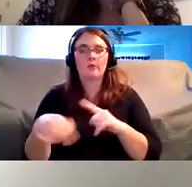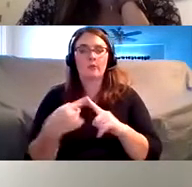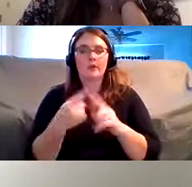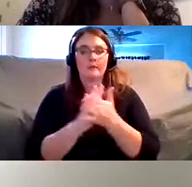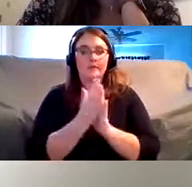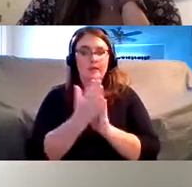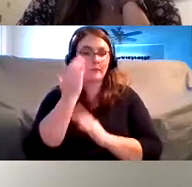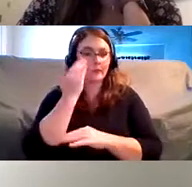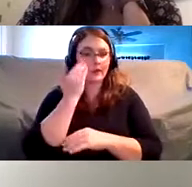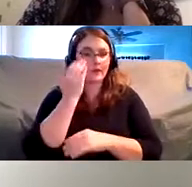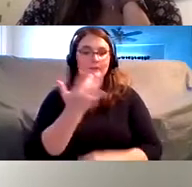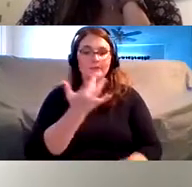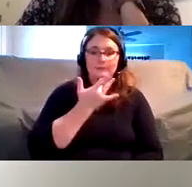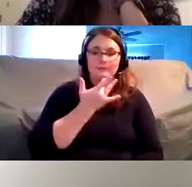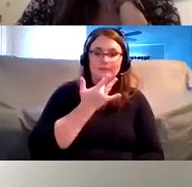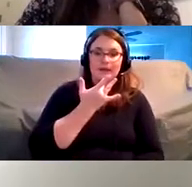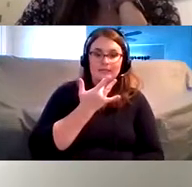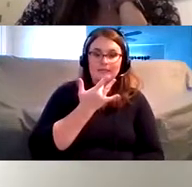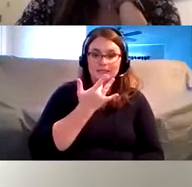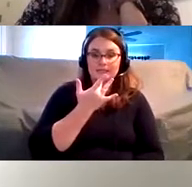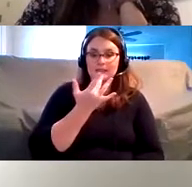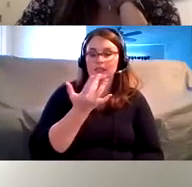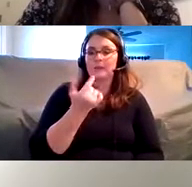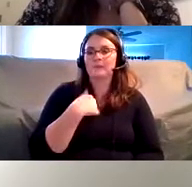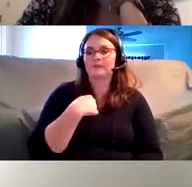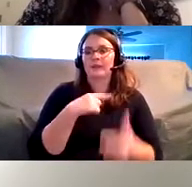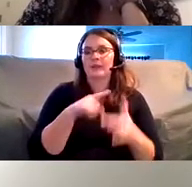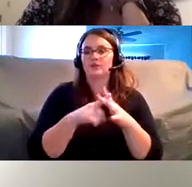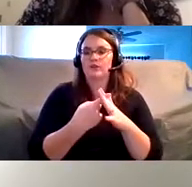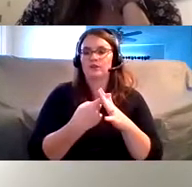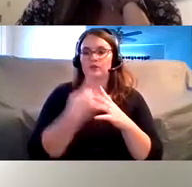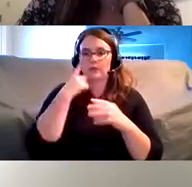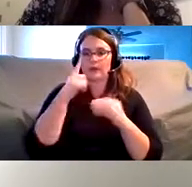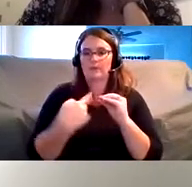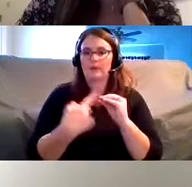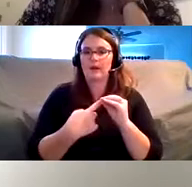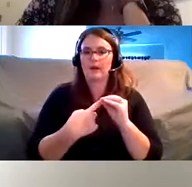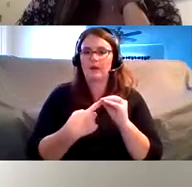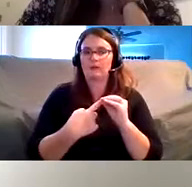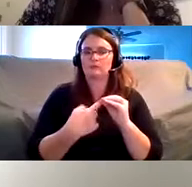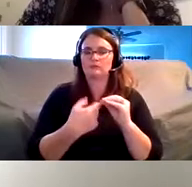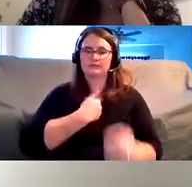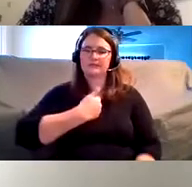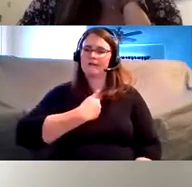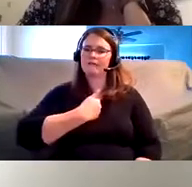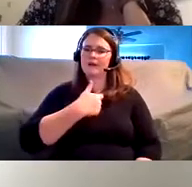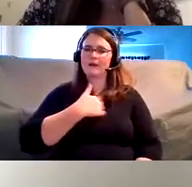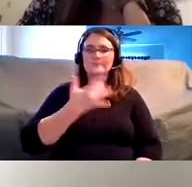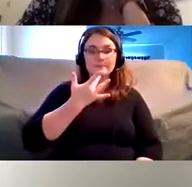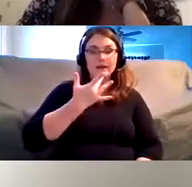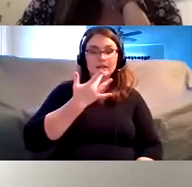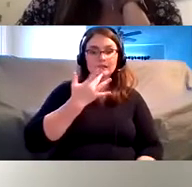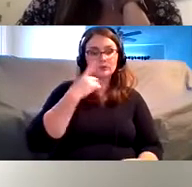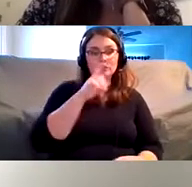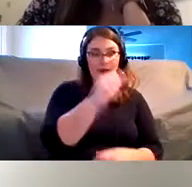of bias, I started to think how biased I was towards other people. And